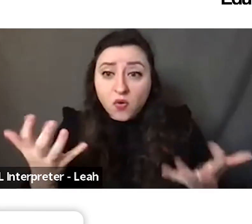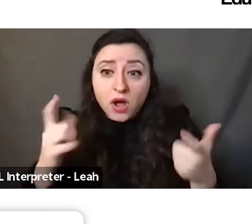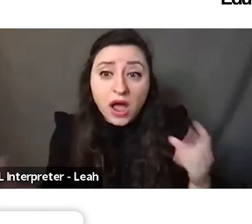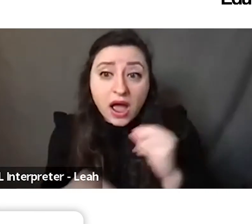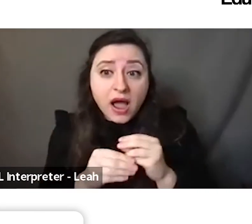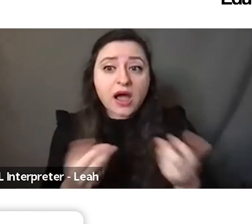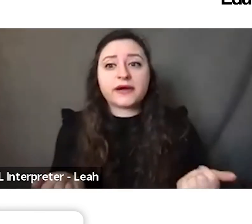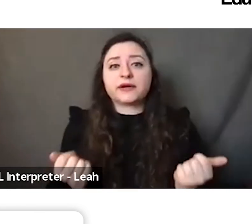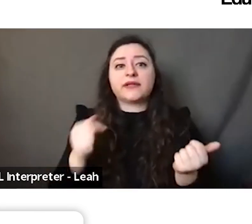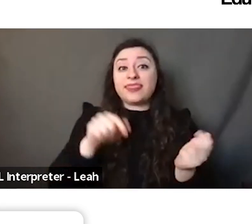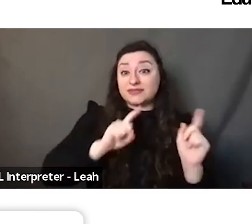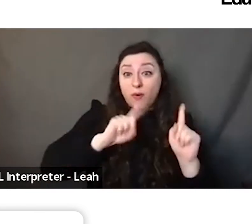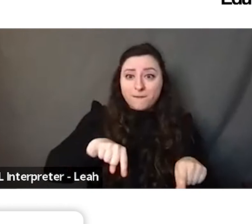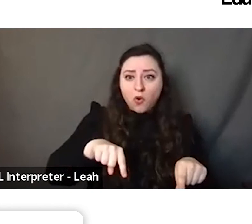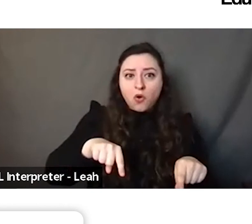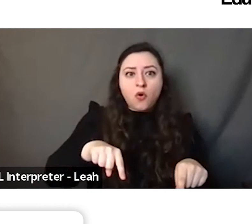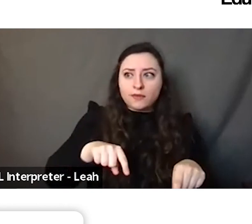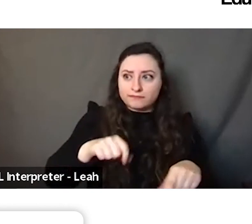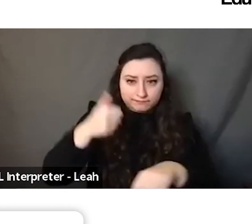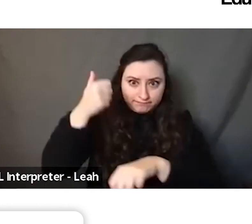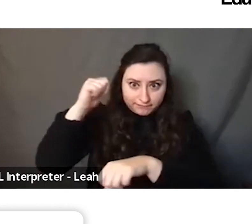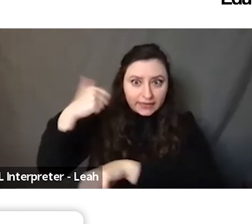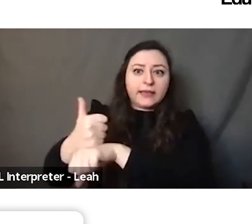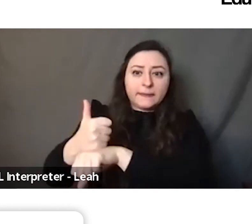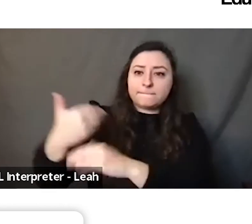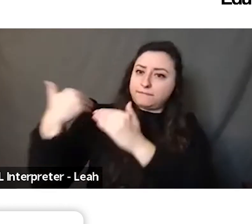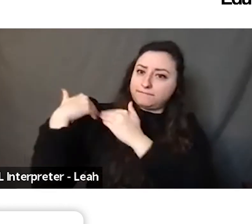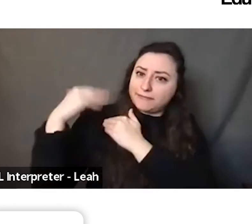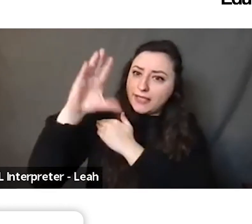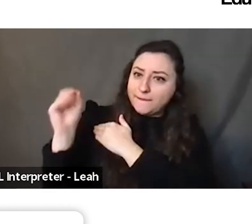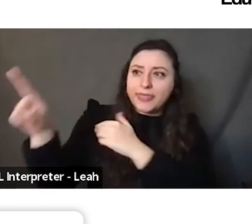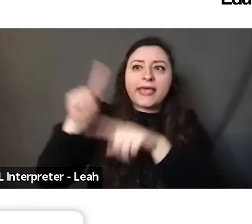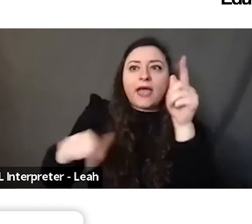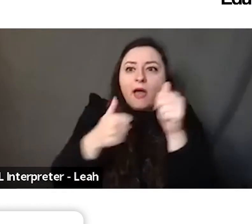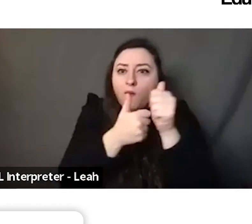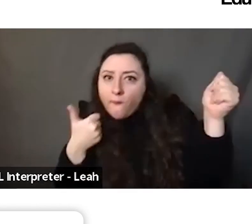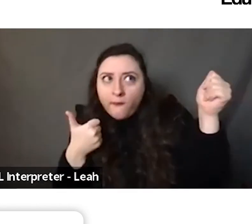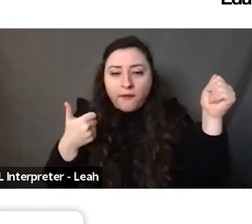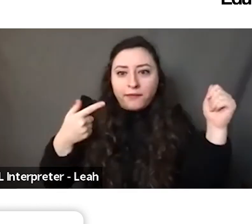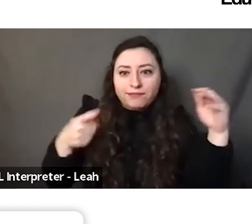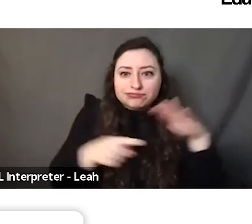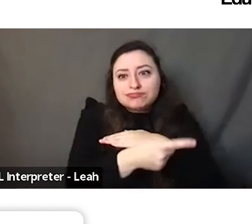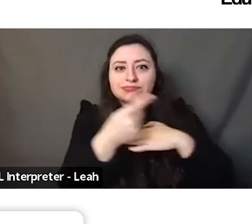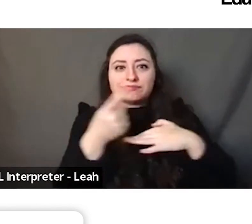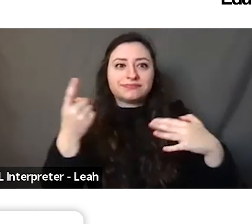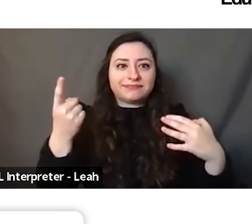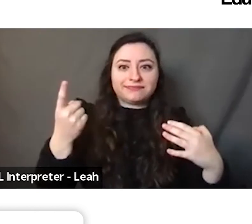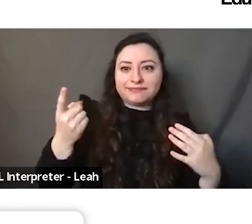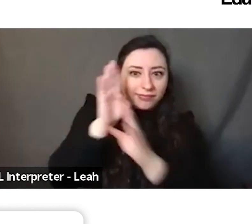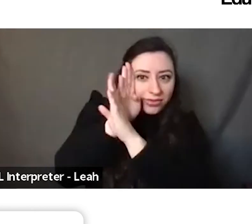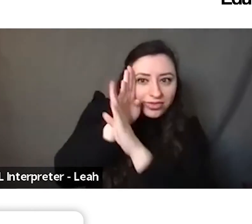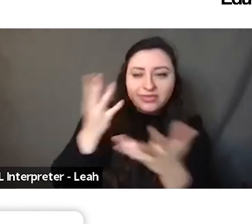that having this report holds these brands accountable in ways that they can't just go about their day and send us